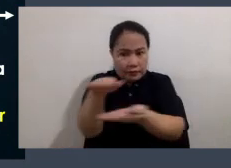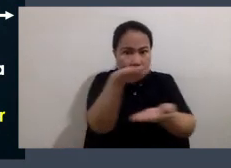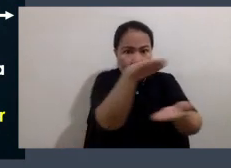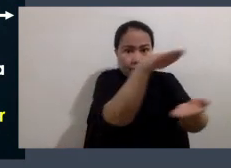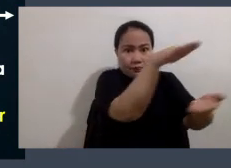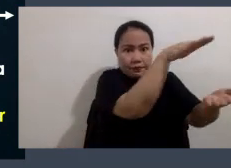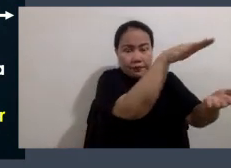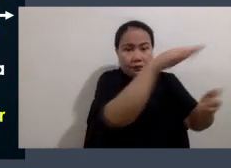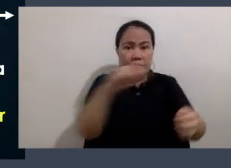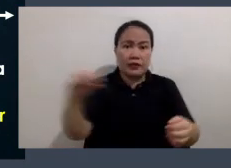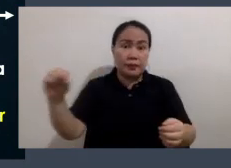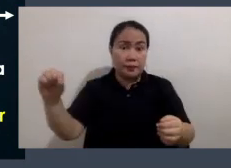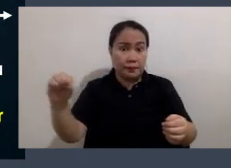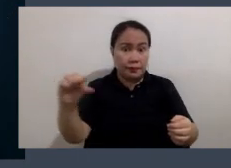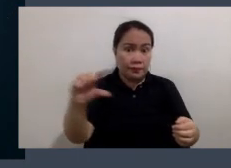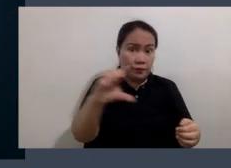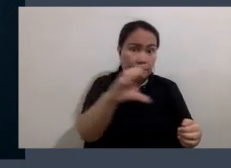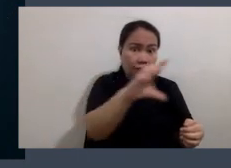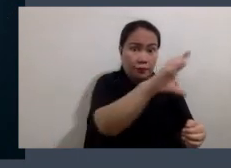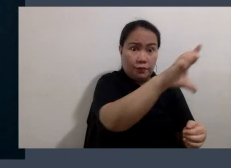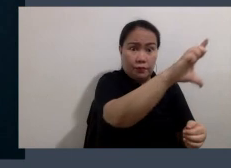ng integers natin.